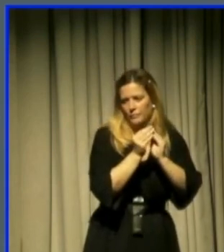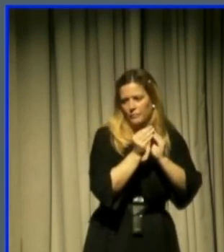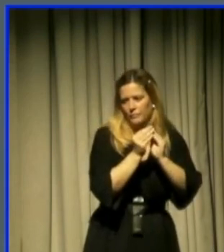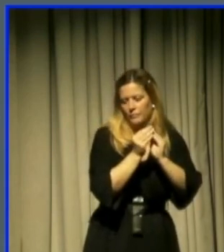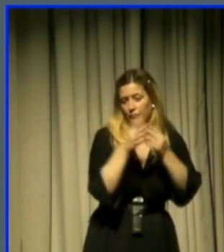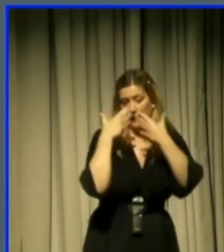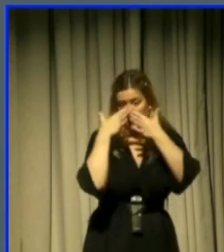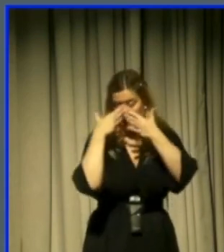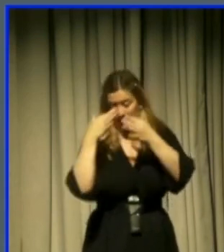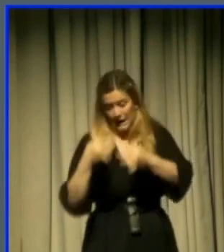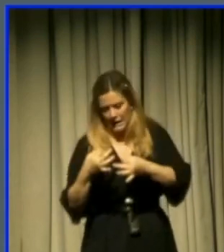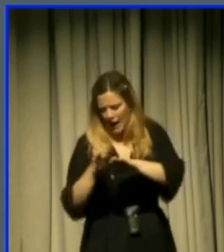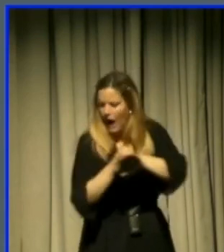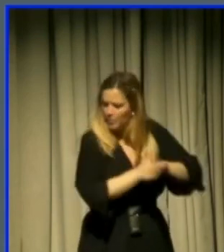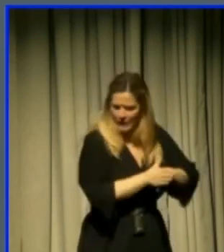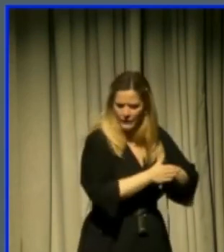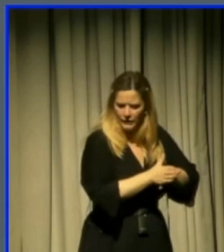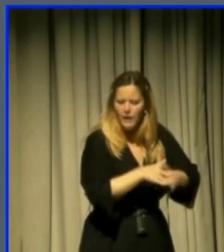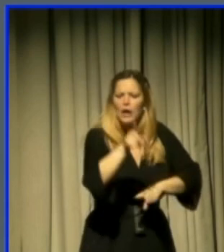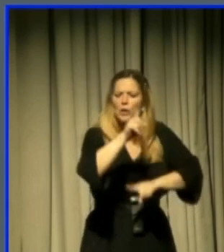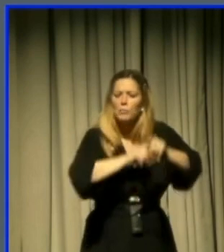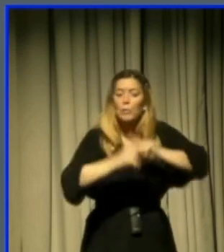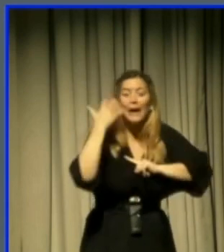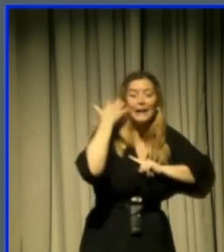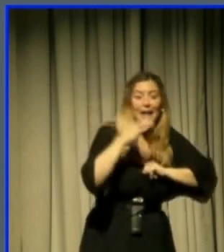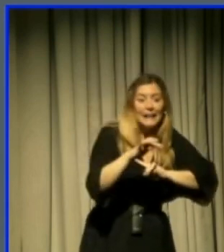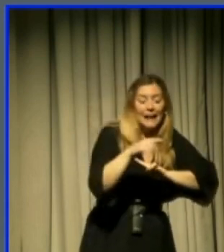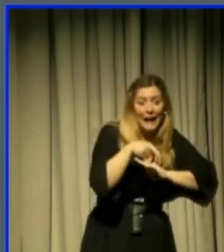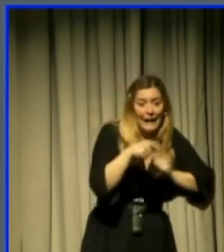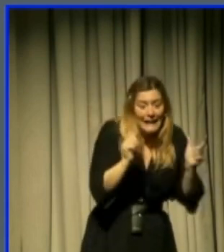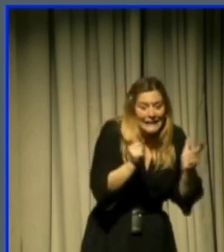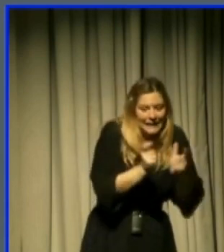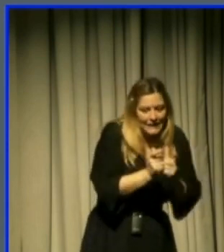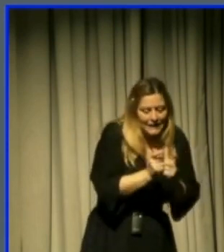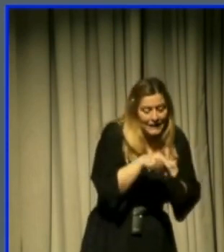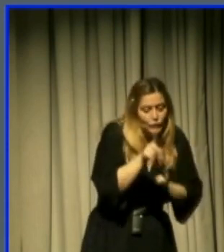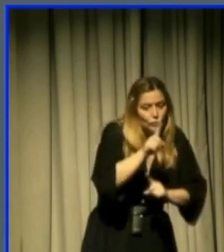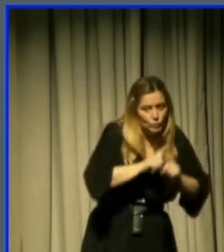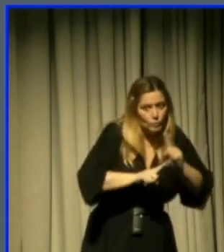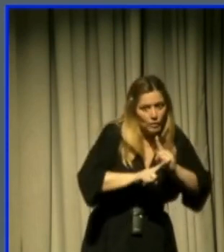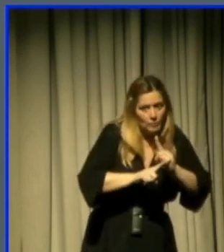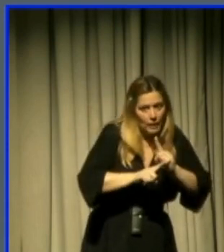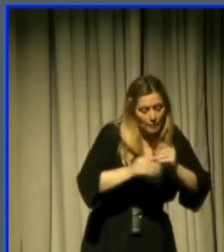space is the problem of the next few years. And I think I'm done and hope you enjoyed it.